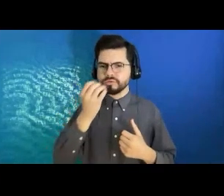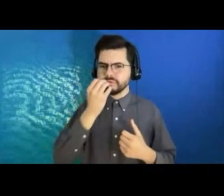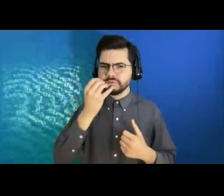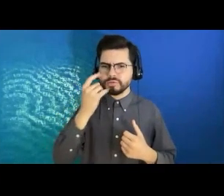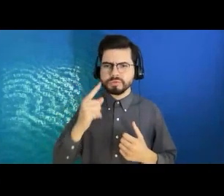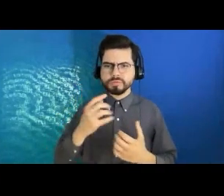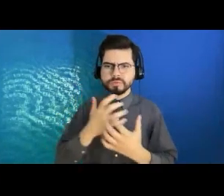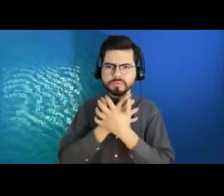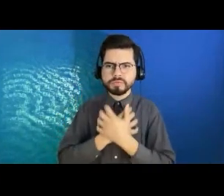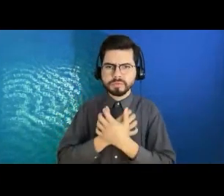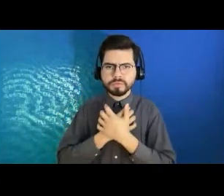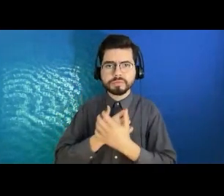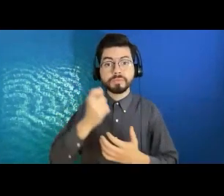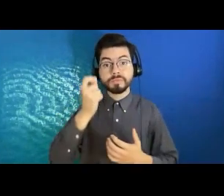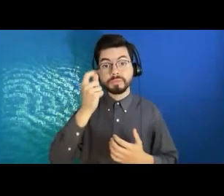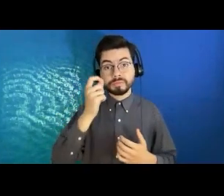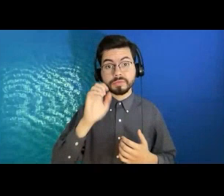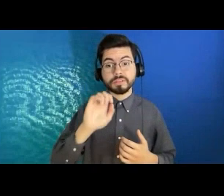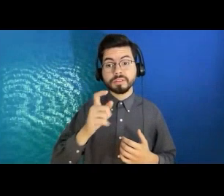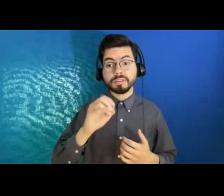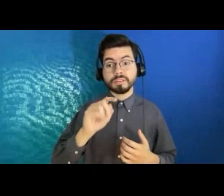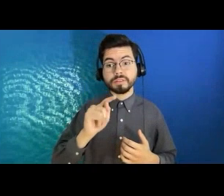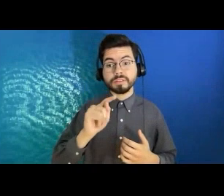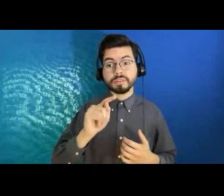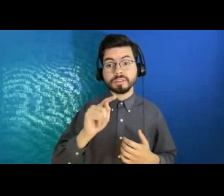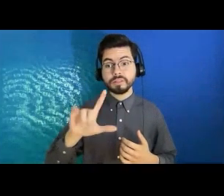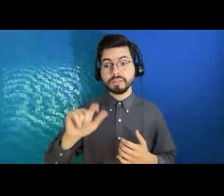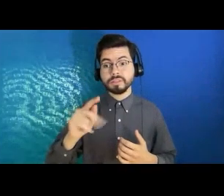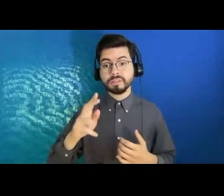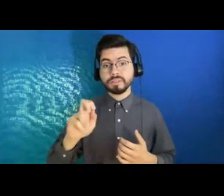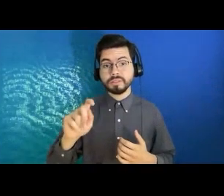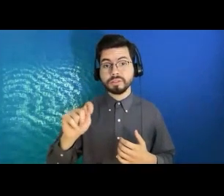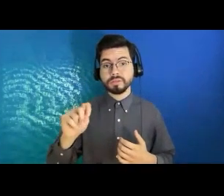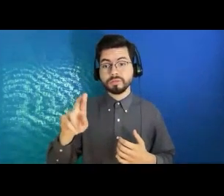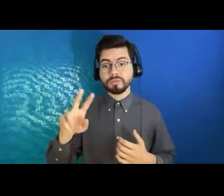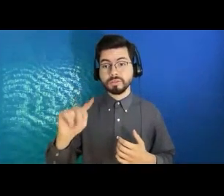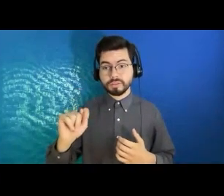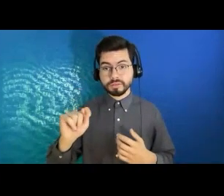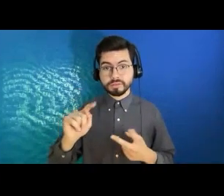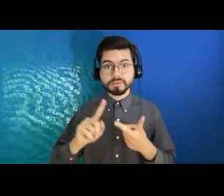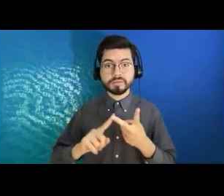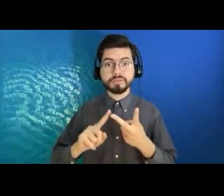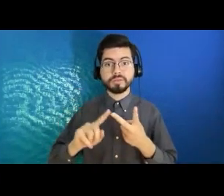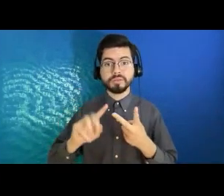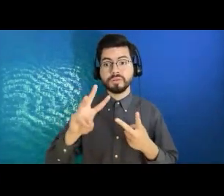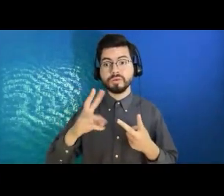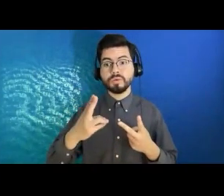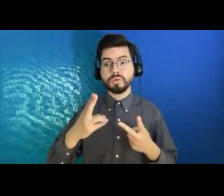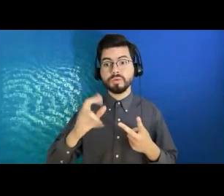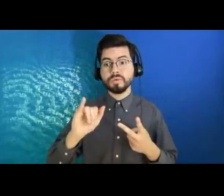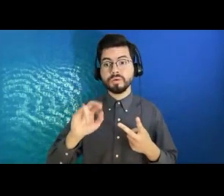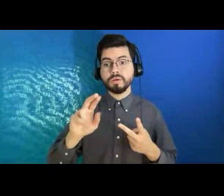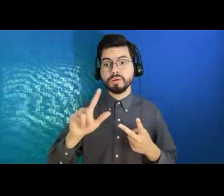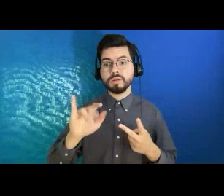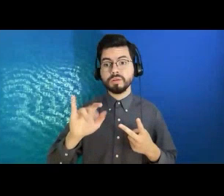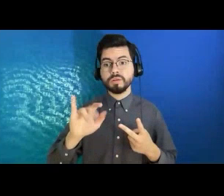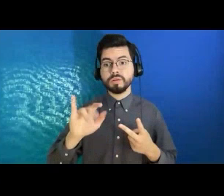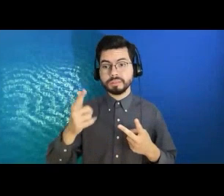by exotic lake trout in Yellowstone Lake. Whirling disease, which is a disease that's come in from Europe, has killed a lot of fish around the